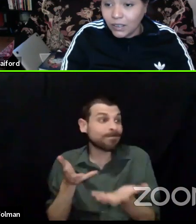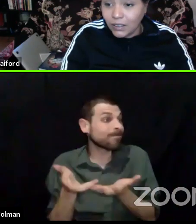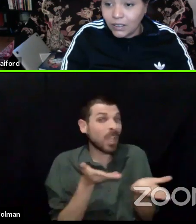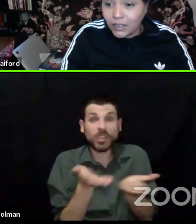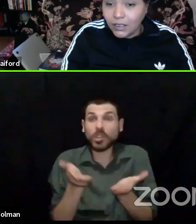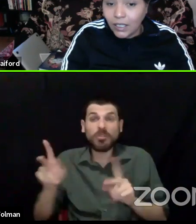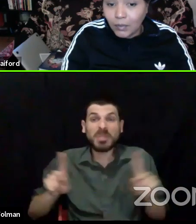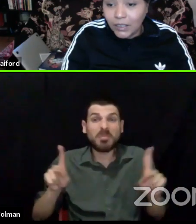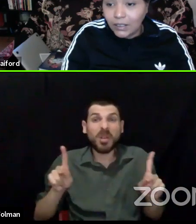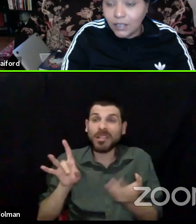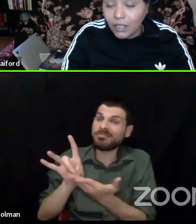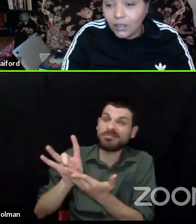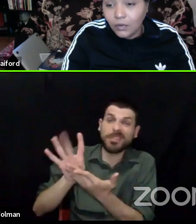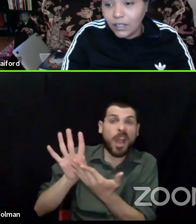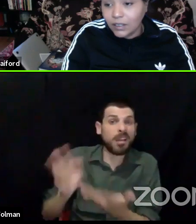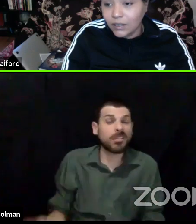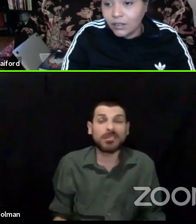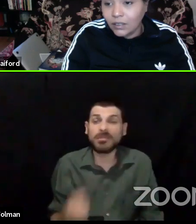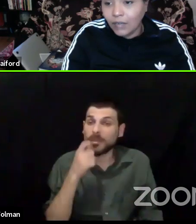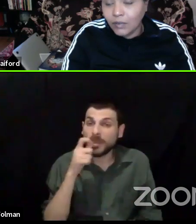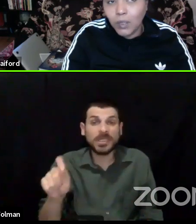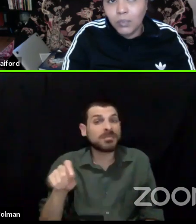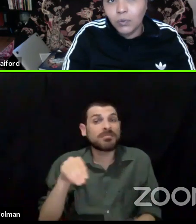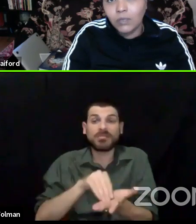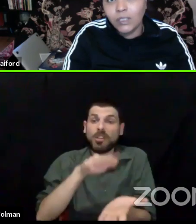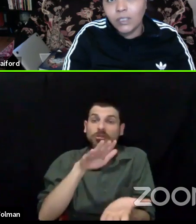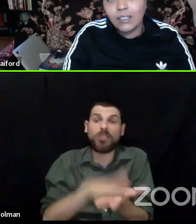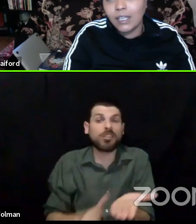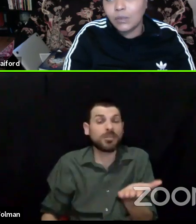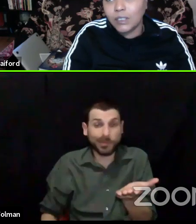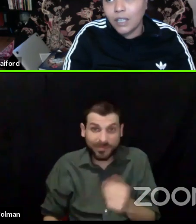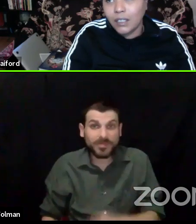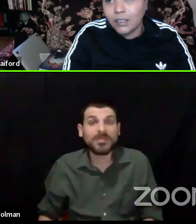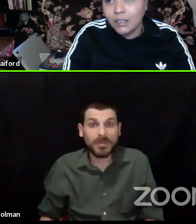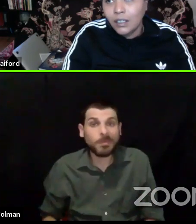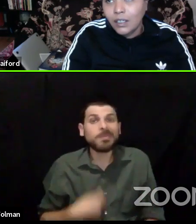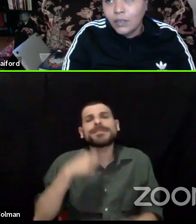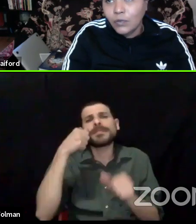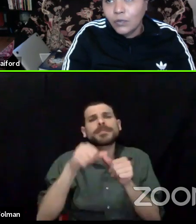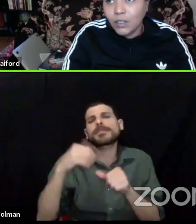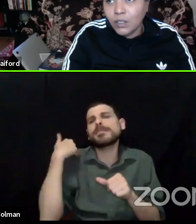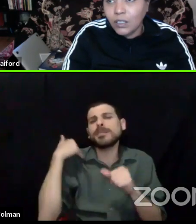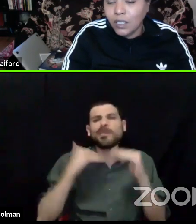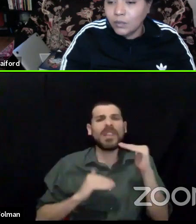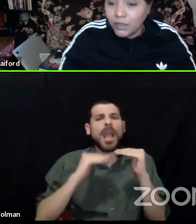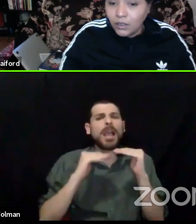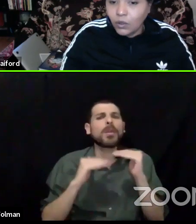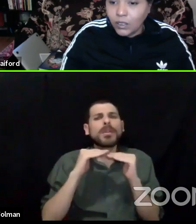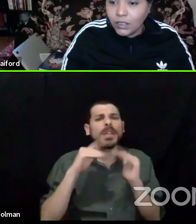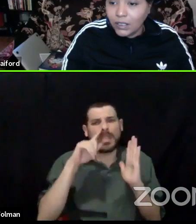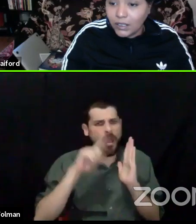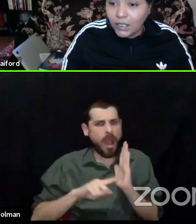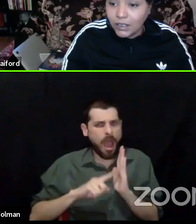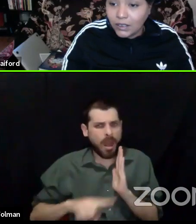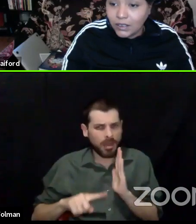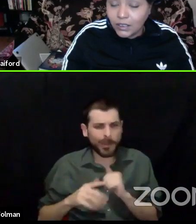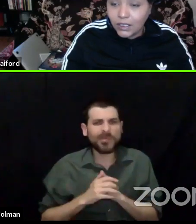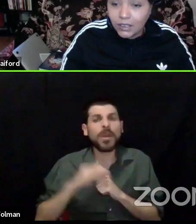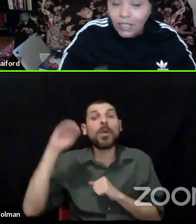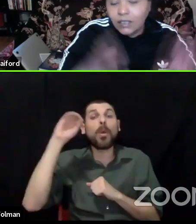put it. It's just, I mean, and it's on the record. I remember when we got the equity audit from the, you know, the Oregon